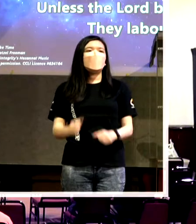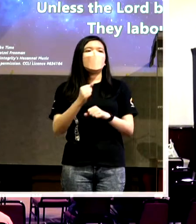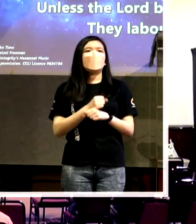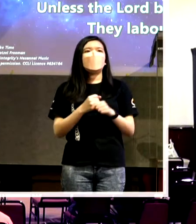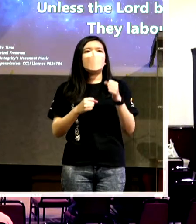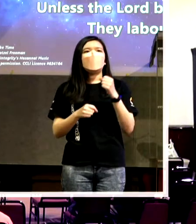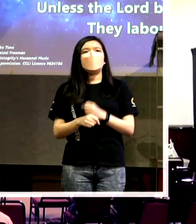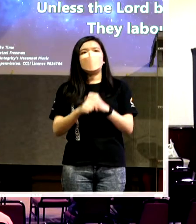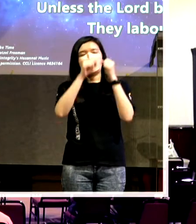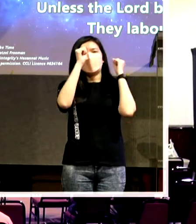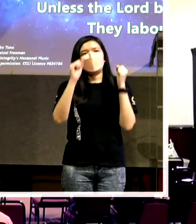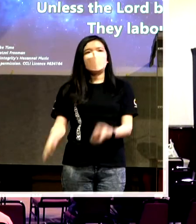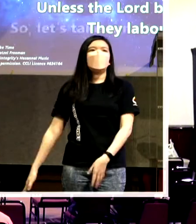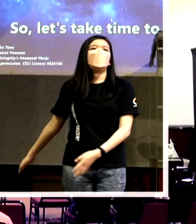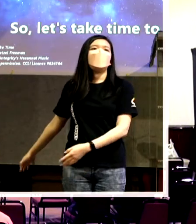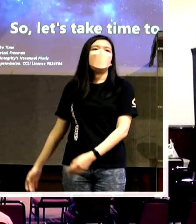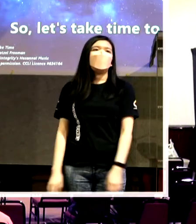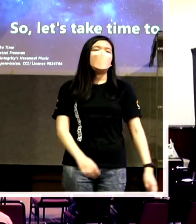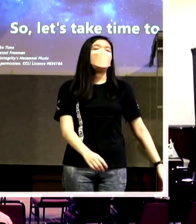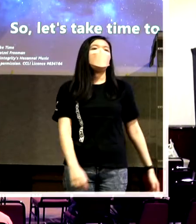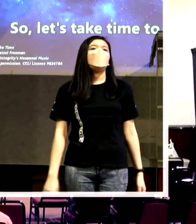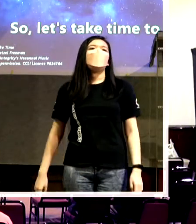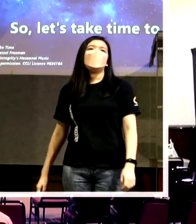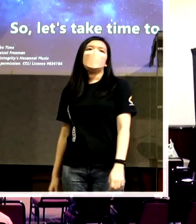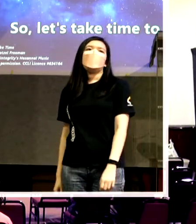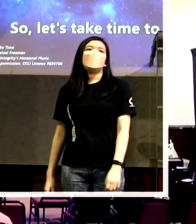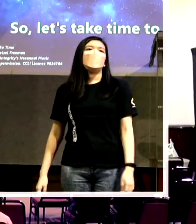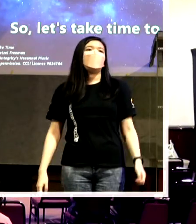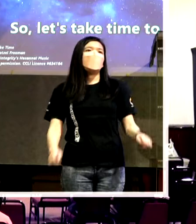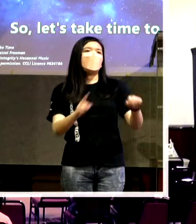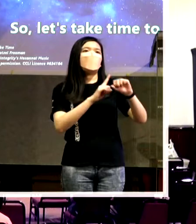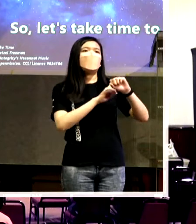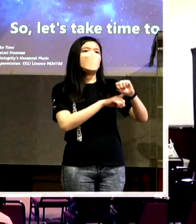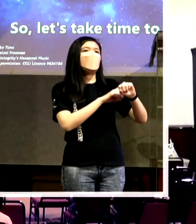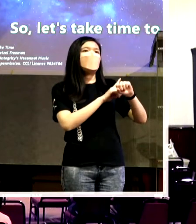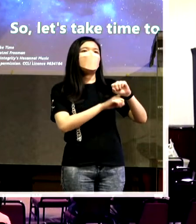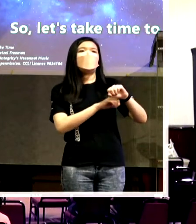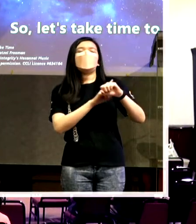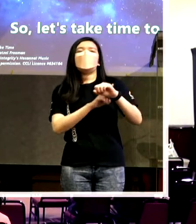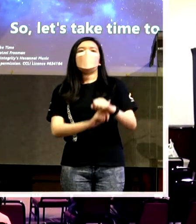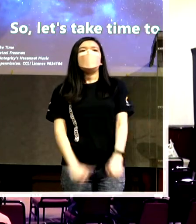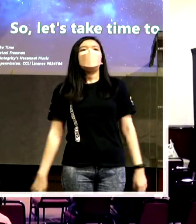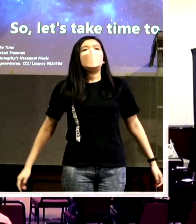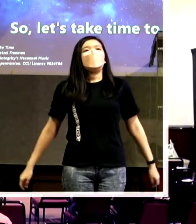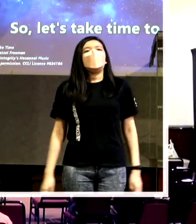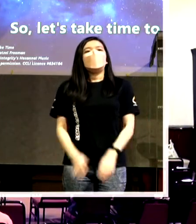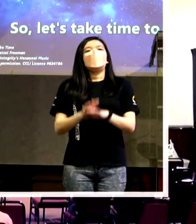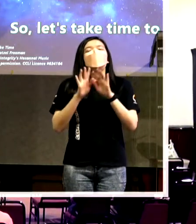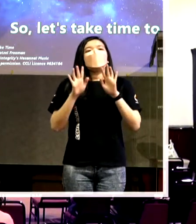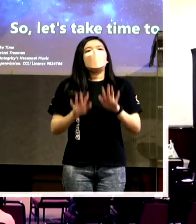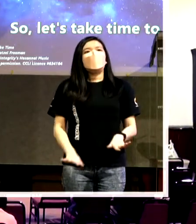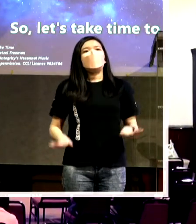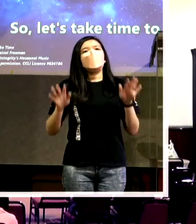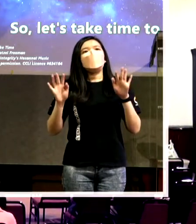house, they labor in vain. So let's take time